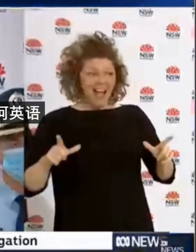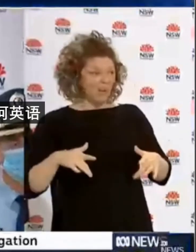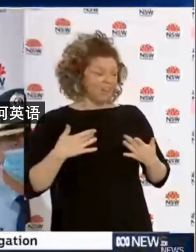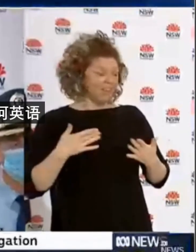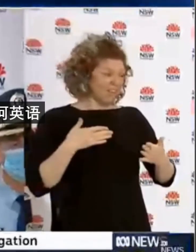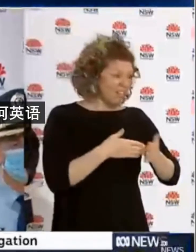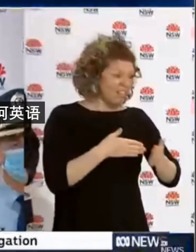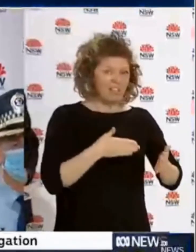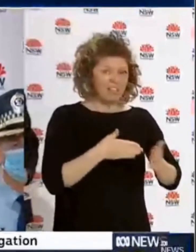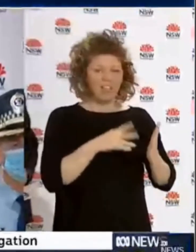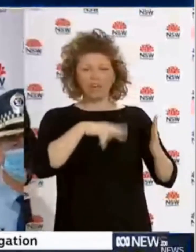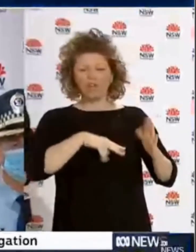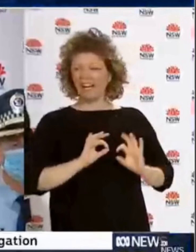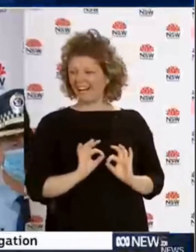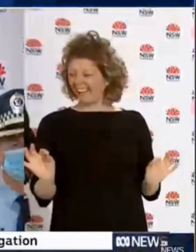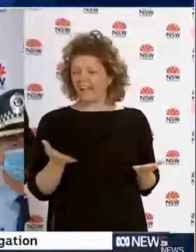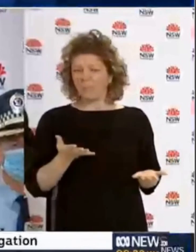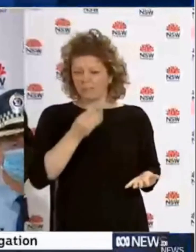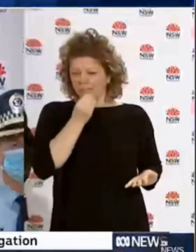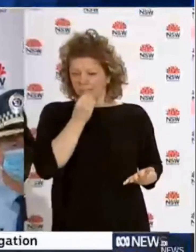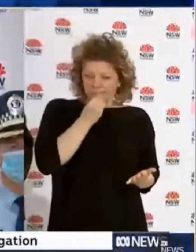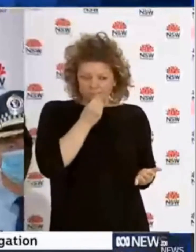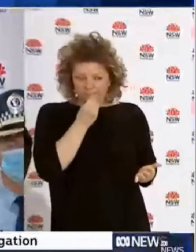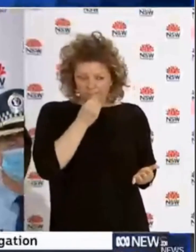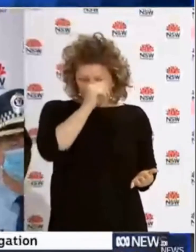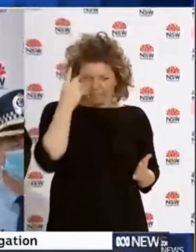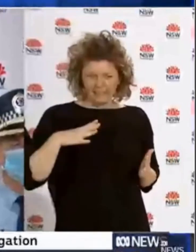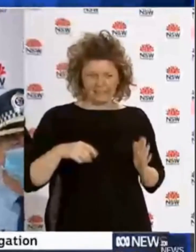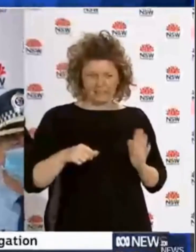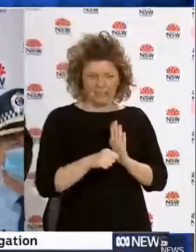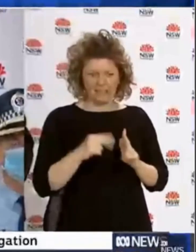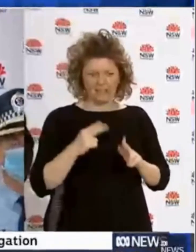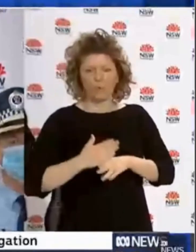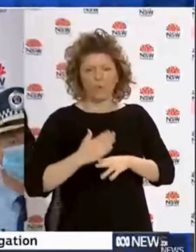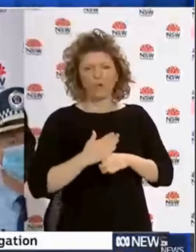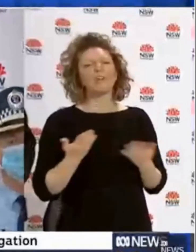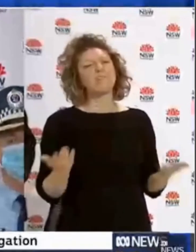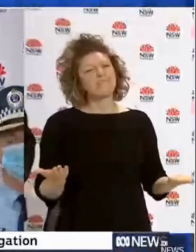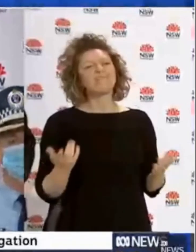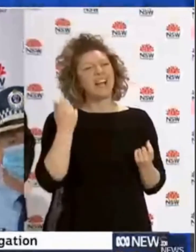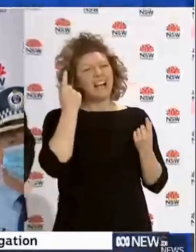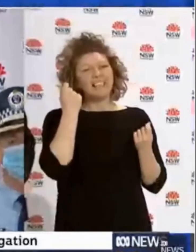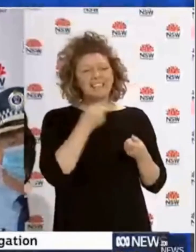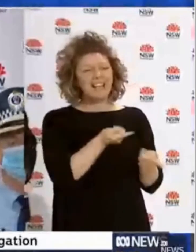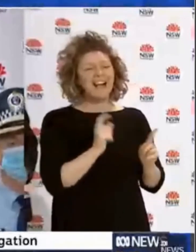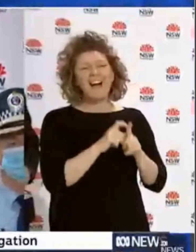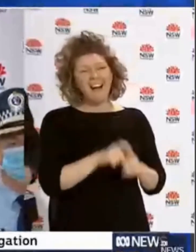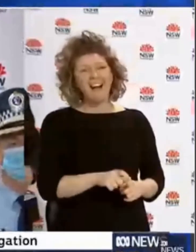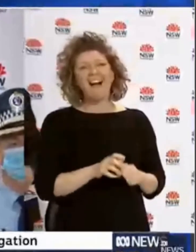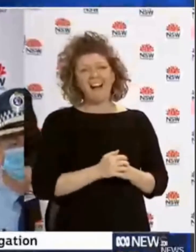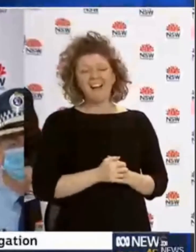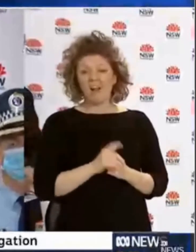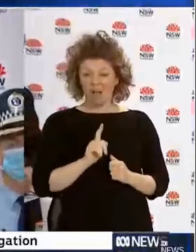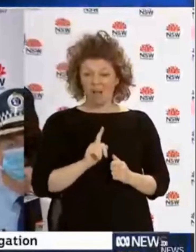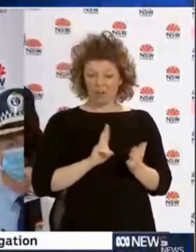difficulty reading. So it's challenging. It's very challenging. But I can assure the community in southwest Sydney that our state government and our